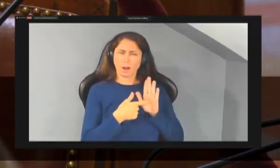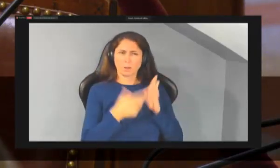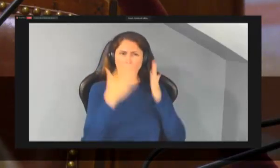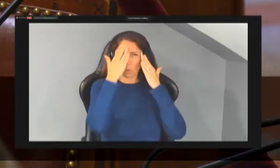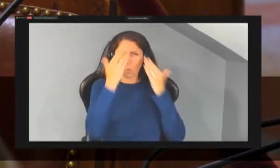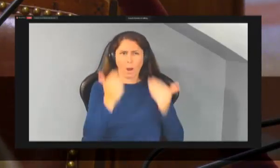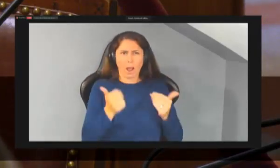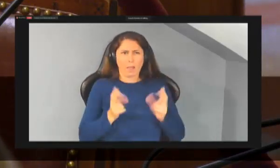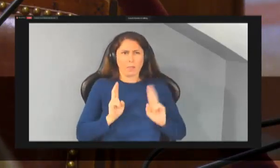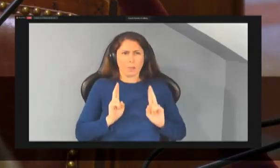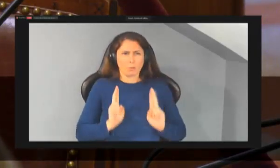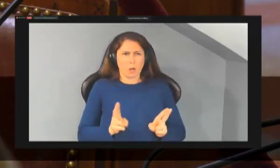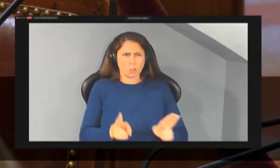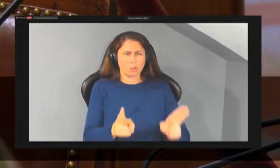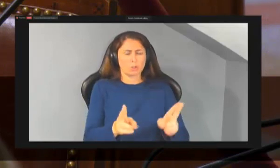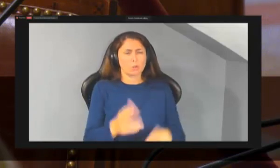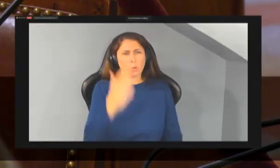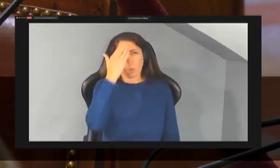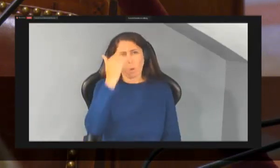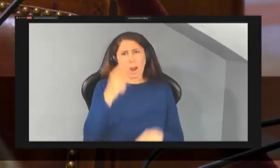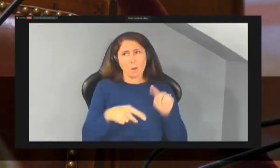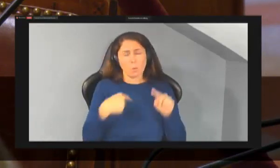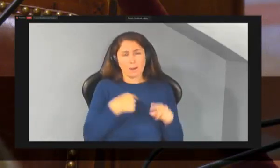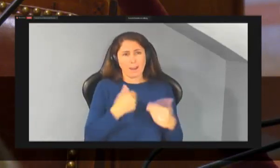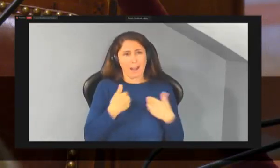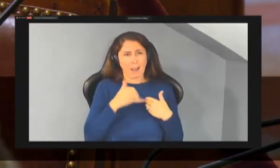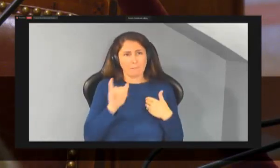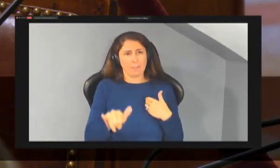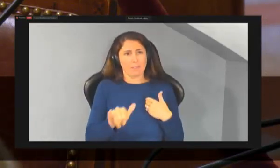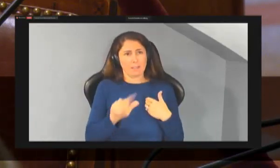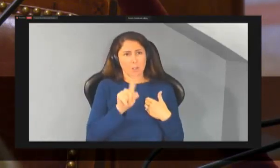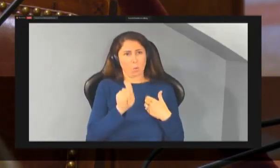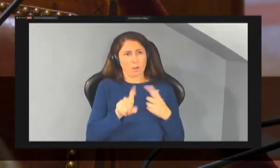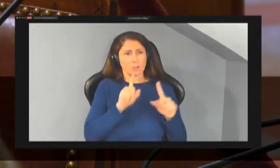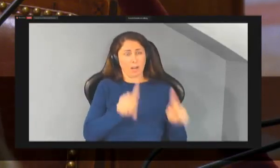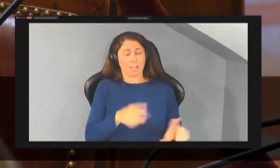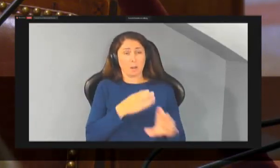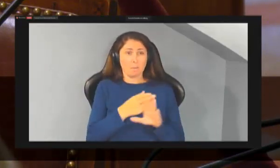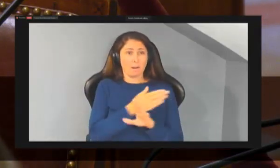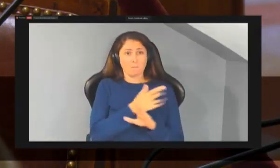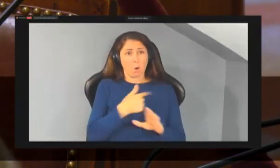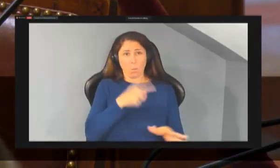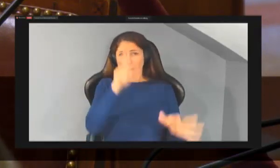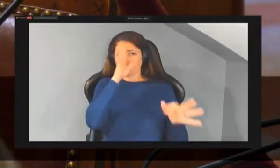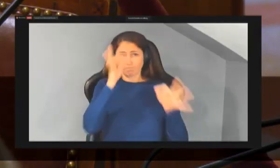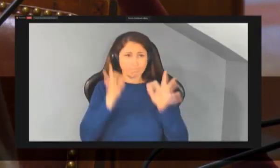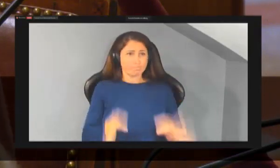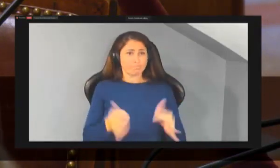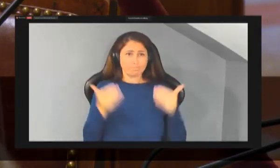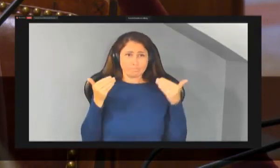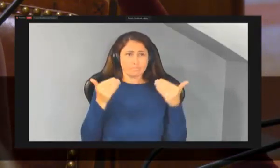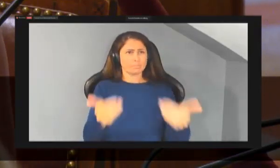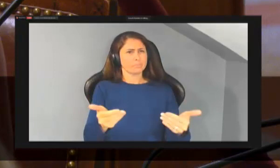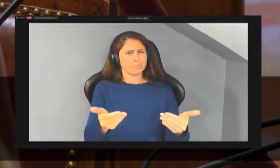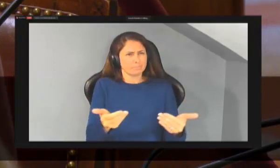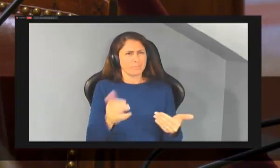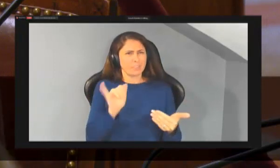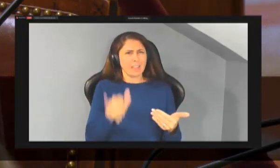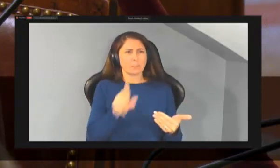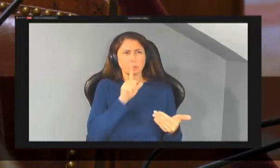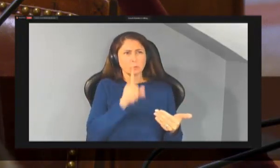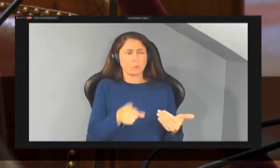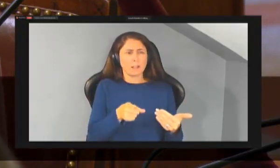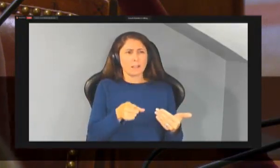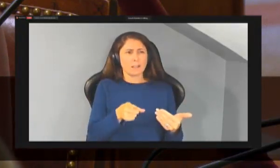Why the urgency? Why can't we have these questions answered before we make such a rash decision and move forward with this? So that's really